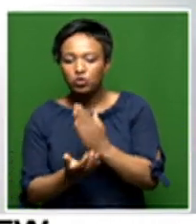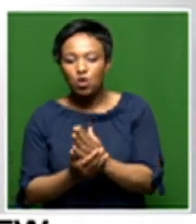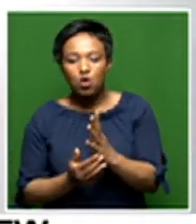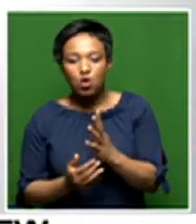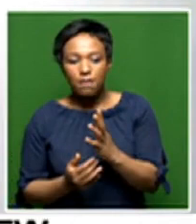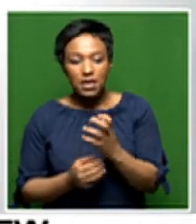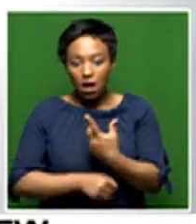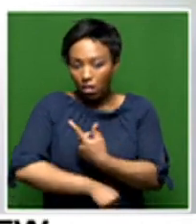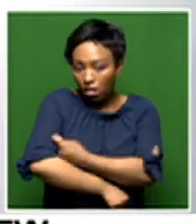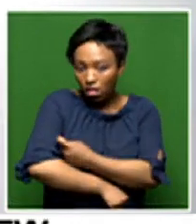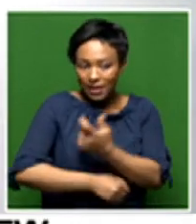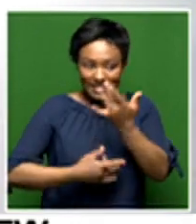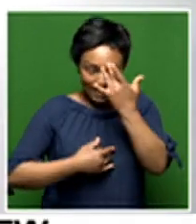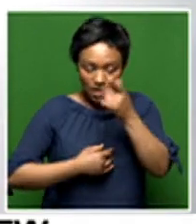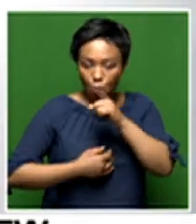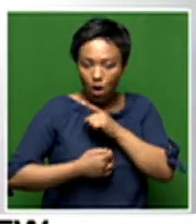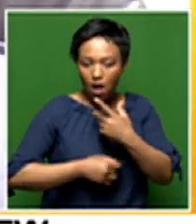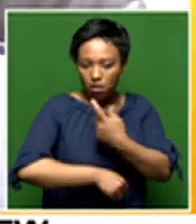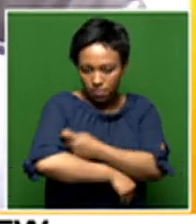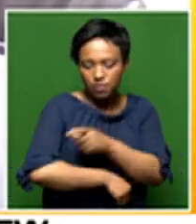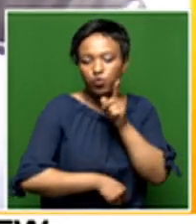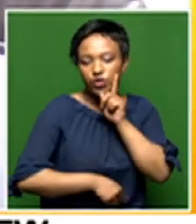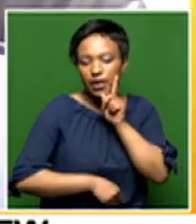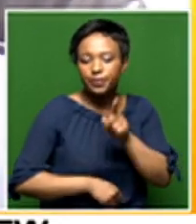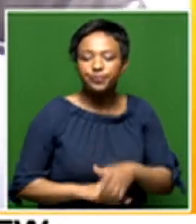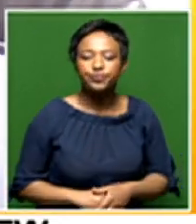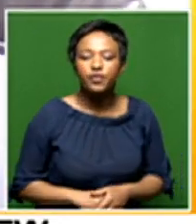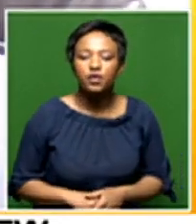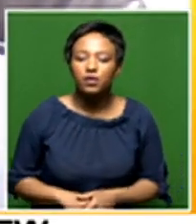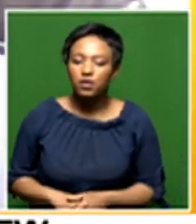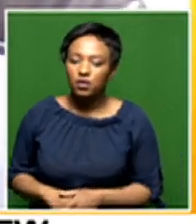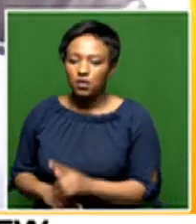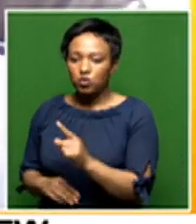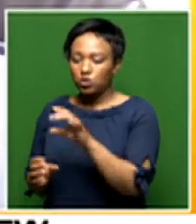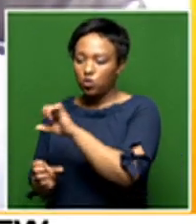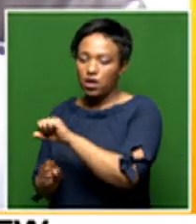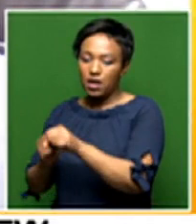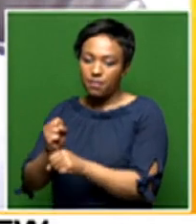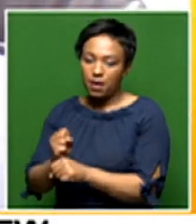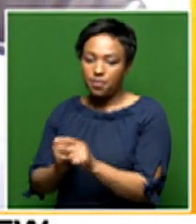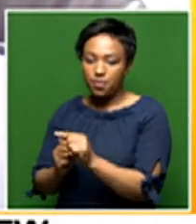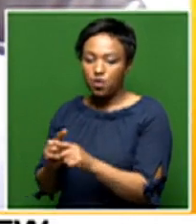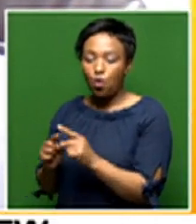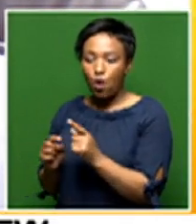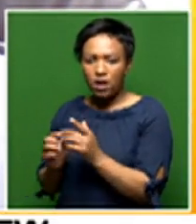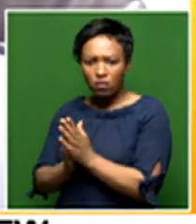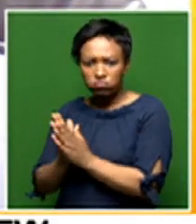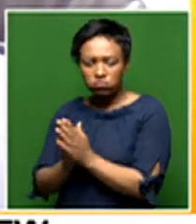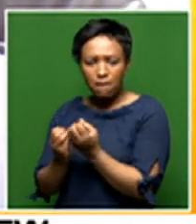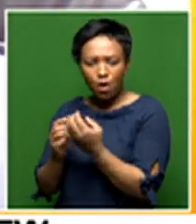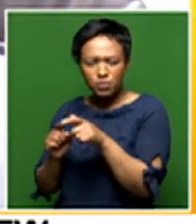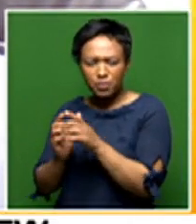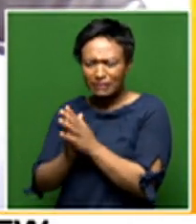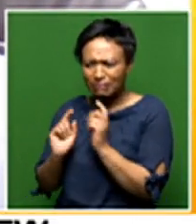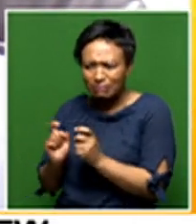to the vaccination. Yeah. Just finally, as we wrap up, obviously it's the race to get the vaccine, and it can